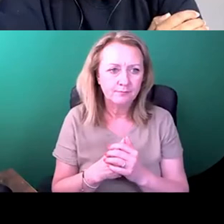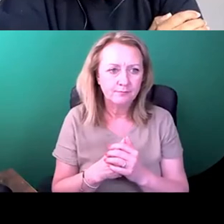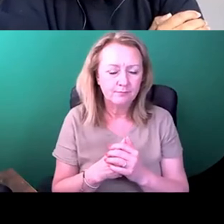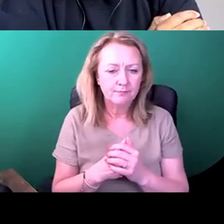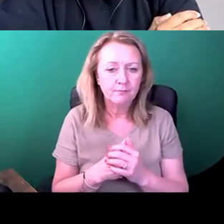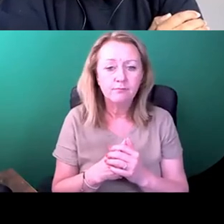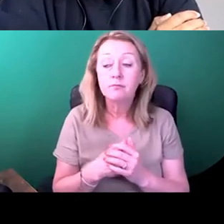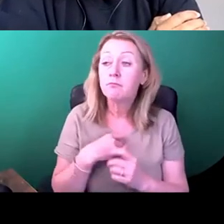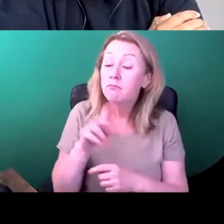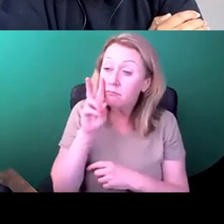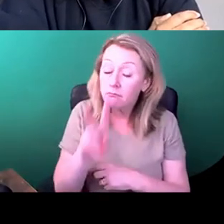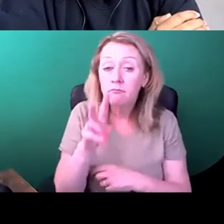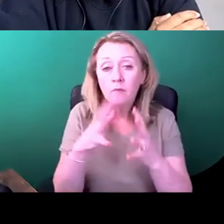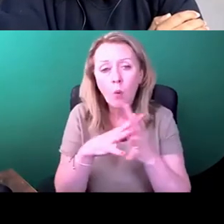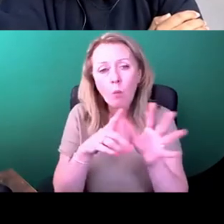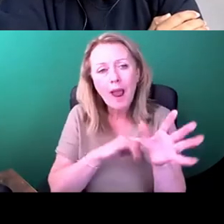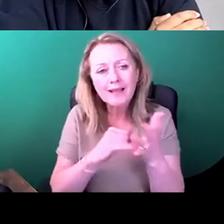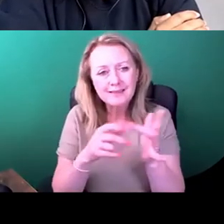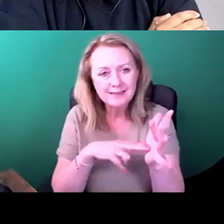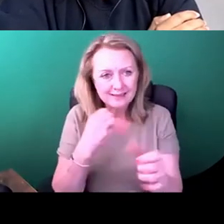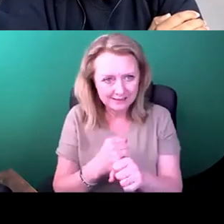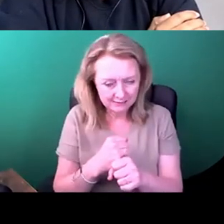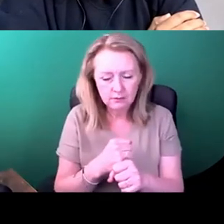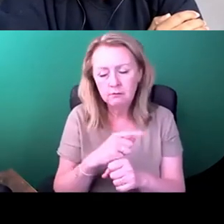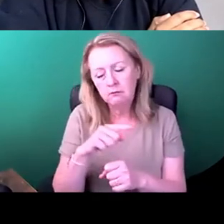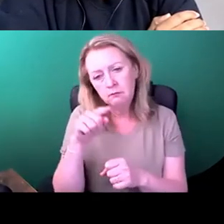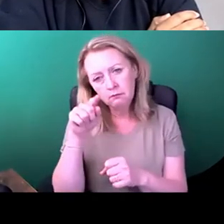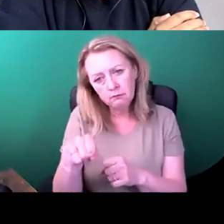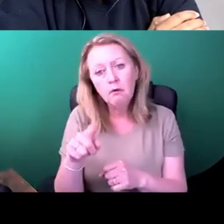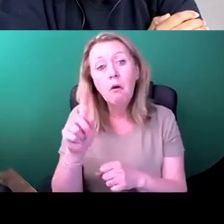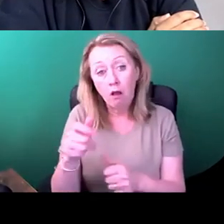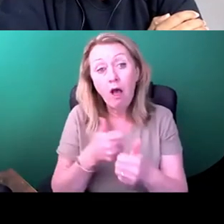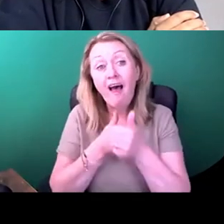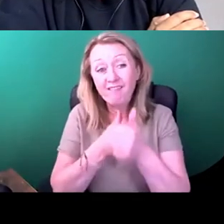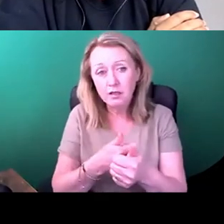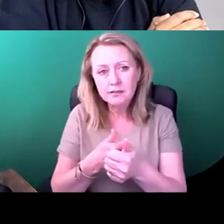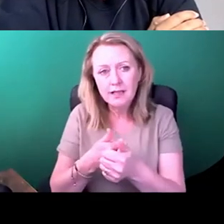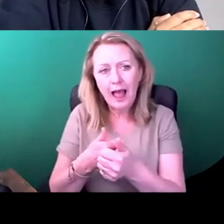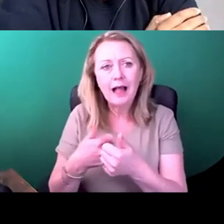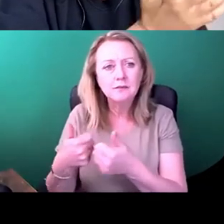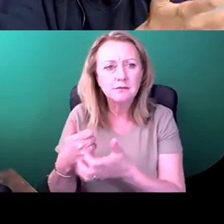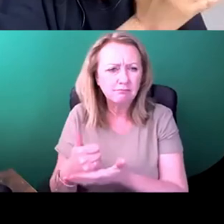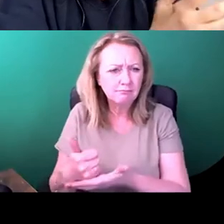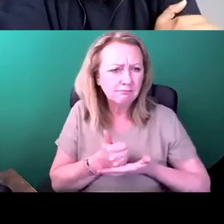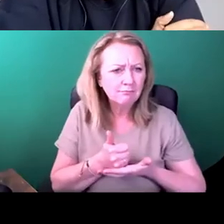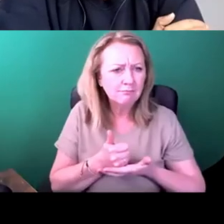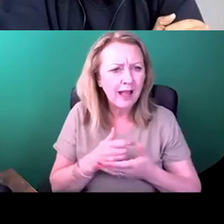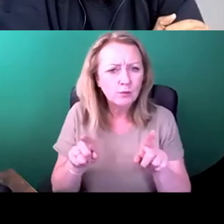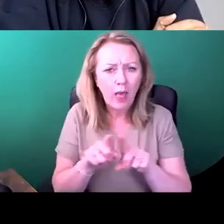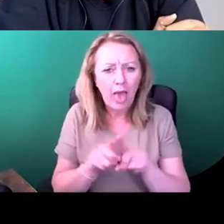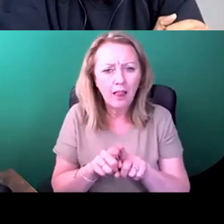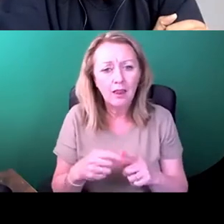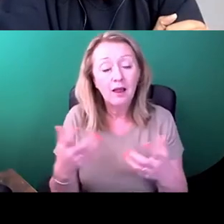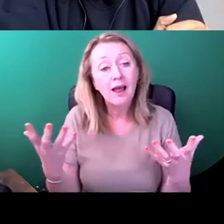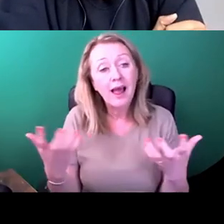saw from Wising's approach to how they worked with artists was not only that of an advocate, but an ally. This is perhaps best